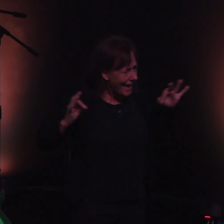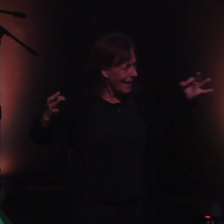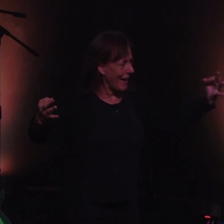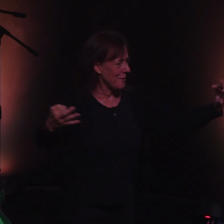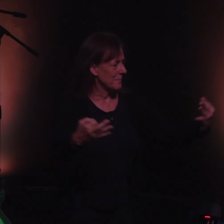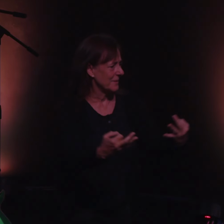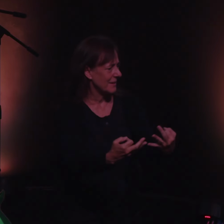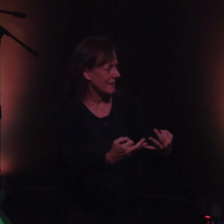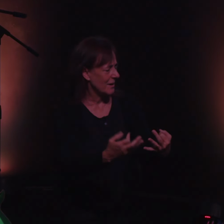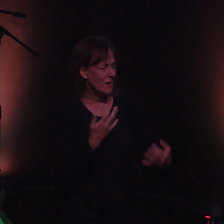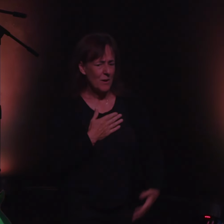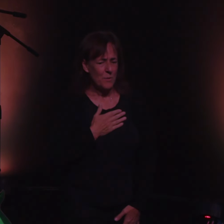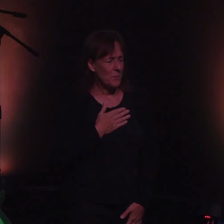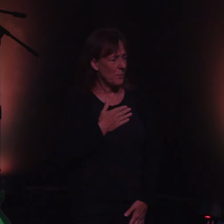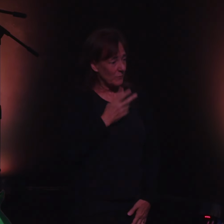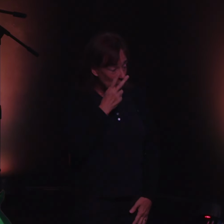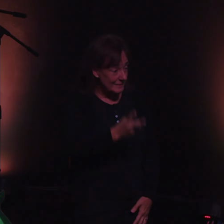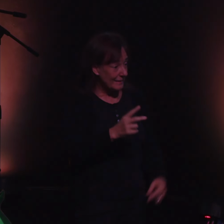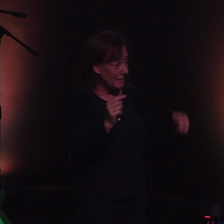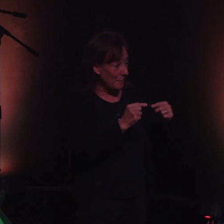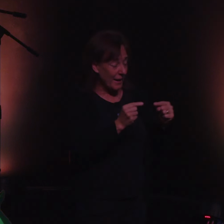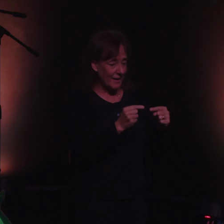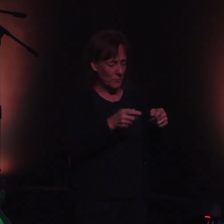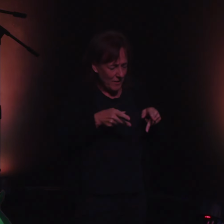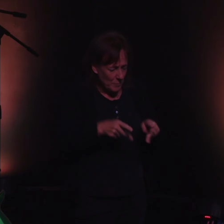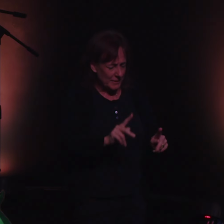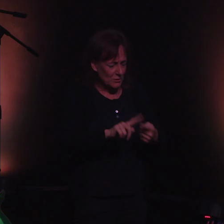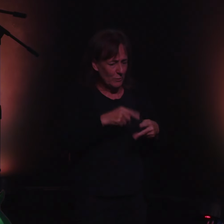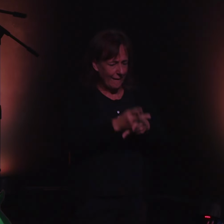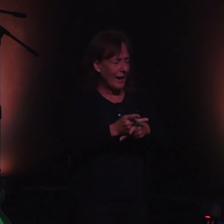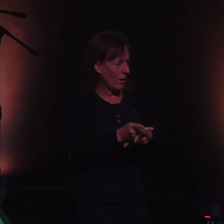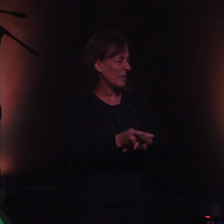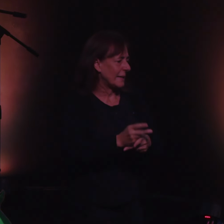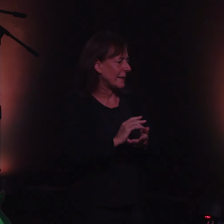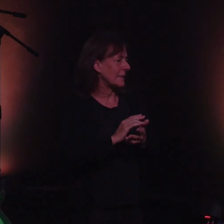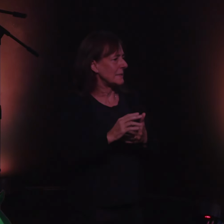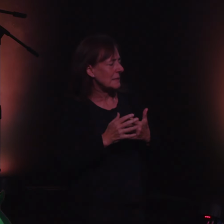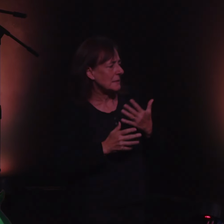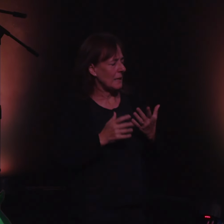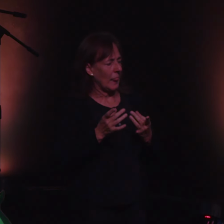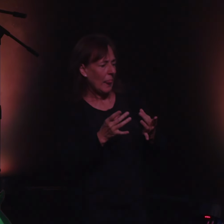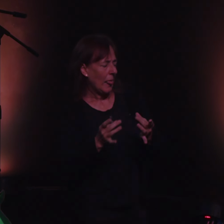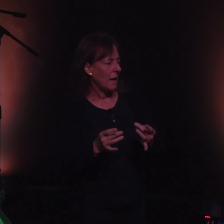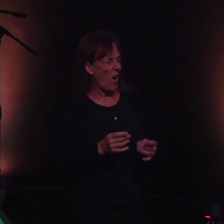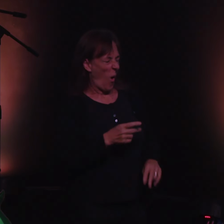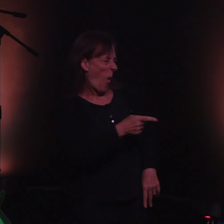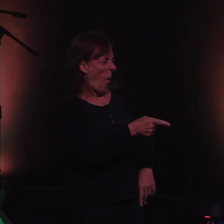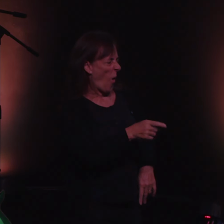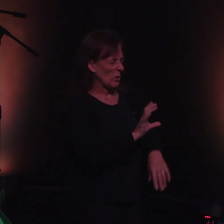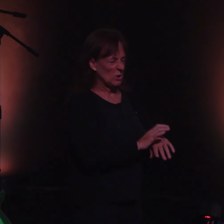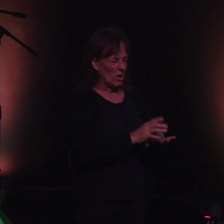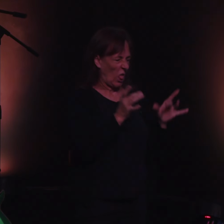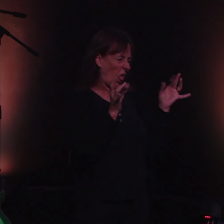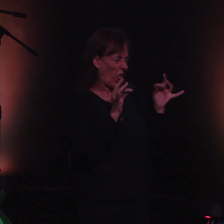When we have a proximity to pain and when we give permission to care, it's going to get messy. People will talk about your church. People will say